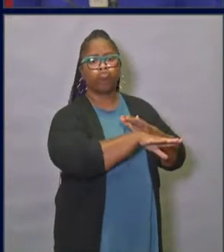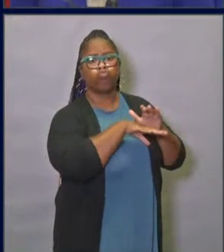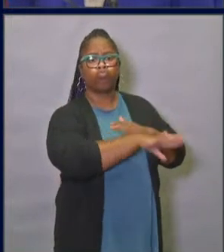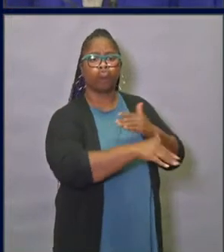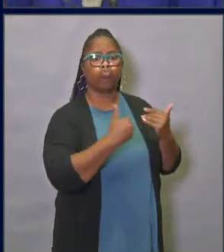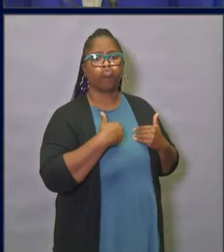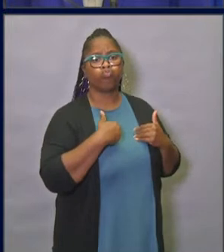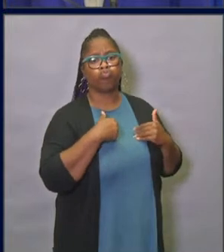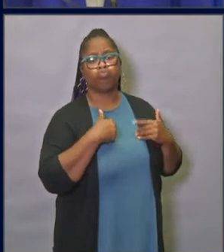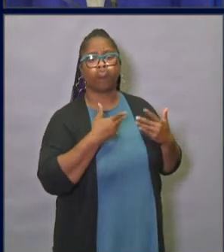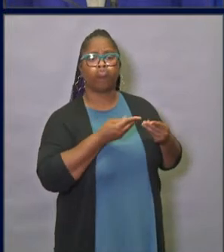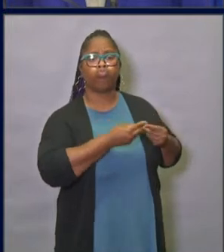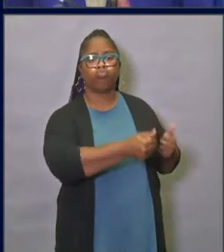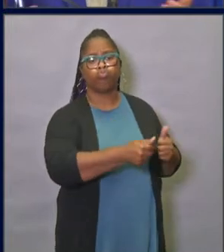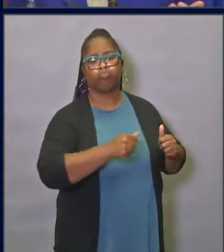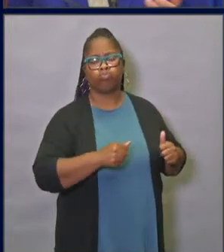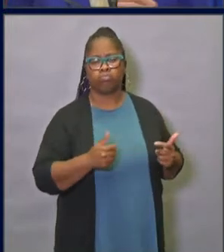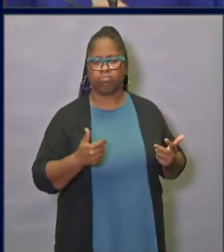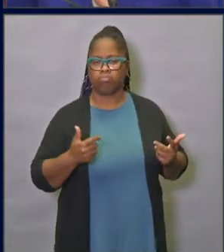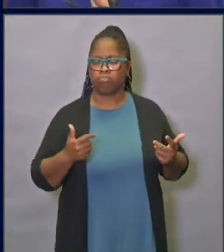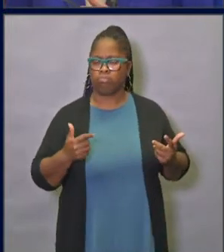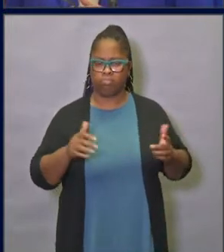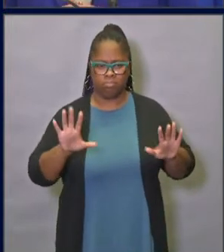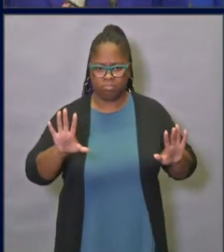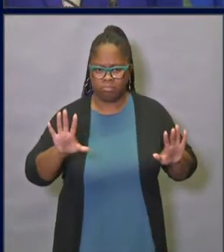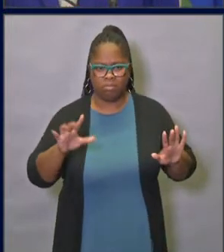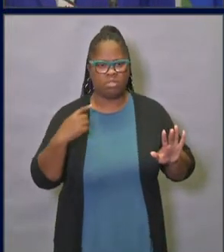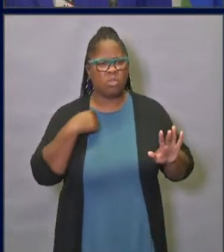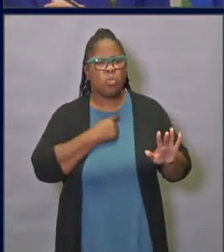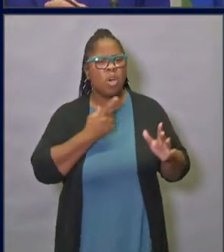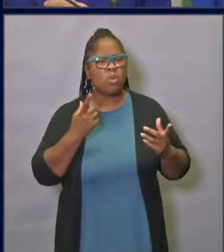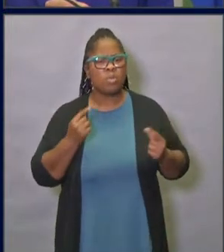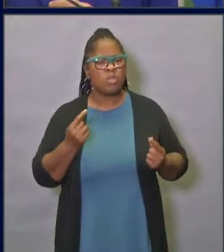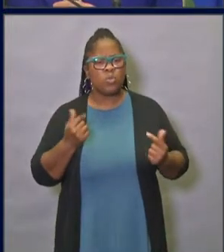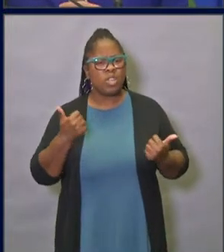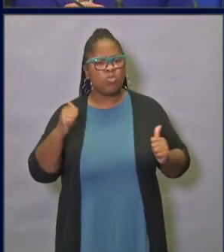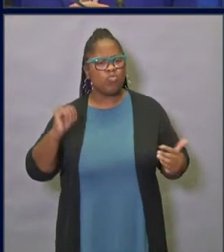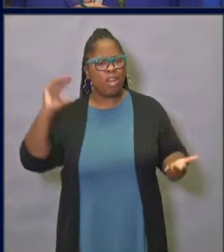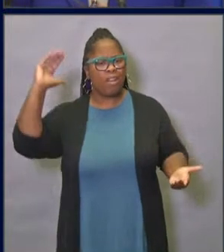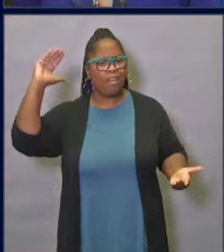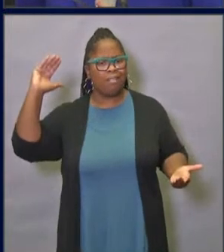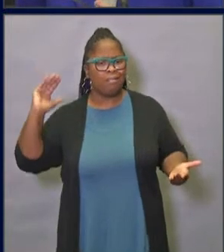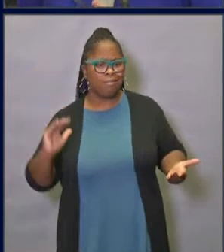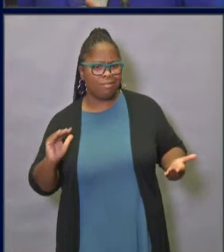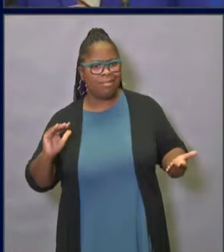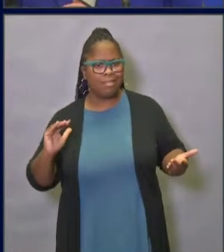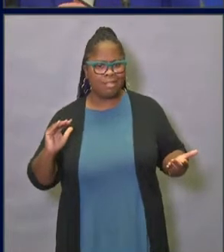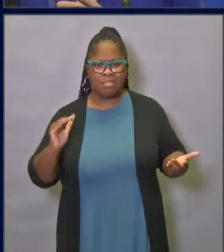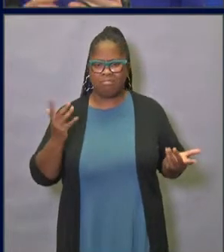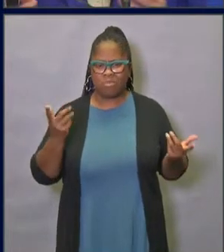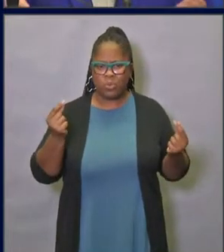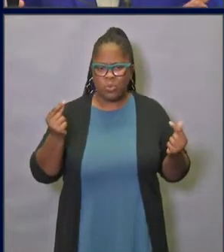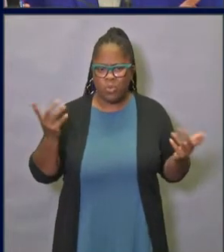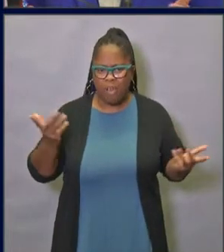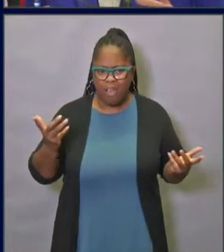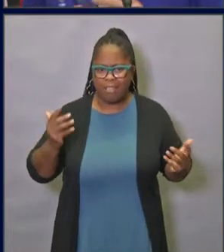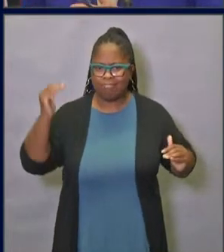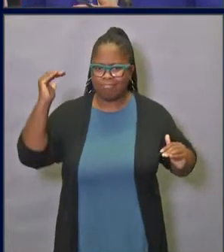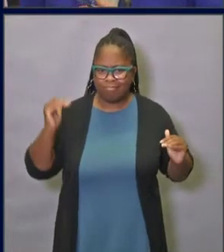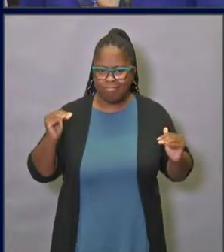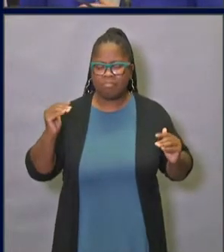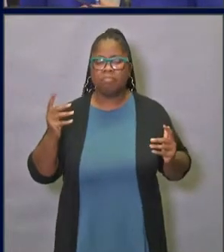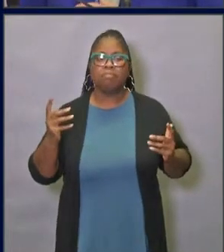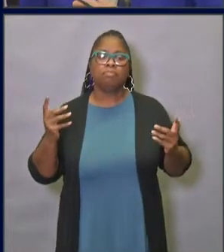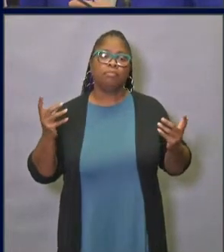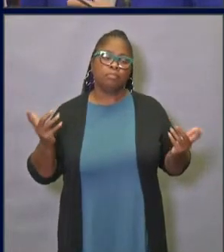resource areas. So what are we doing to continue to close the gaps? And I want to